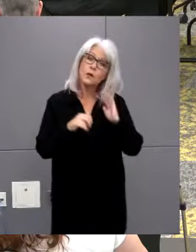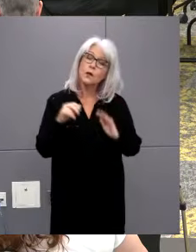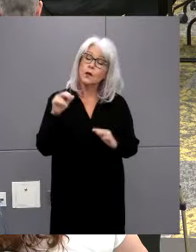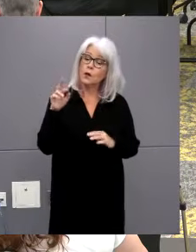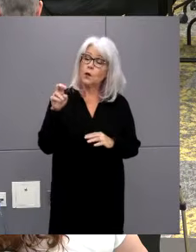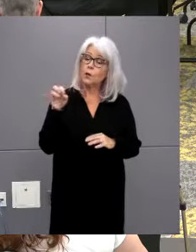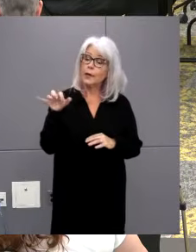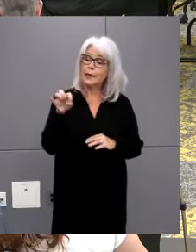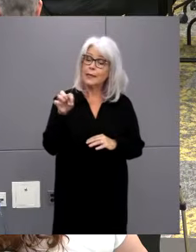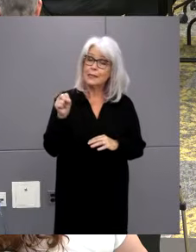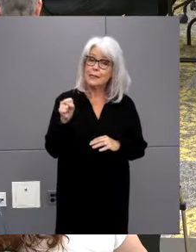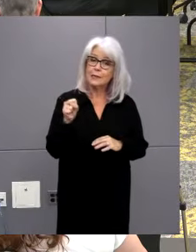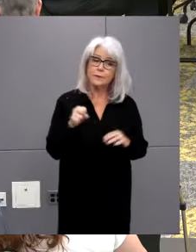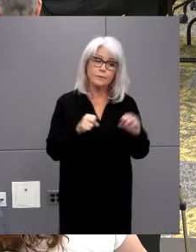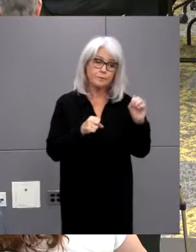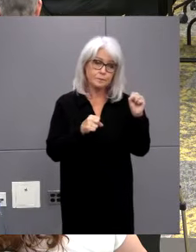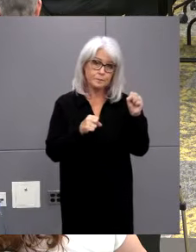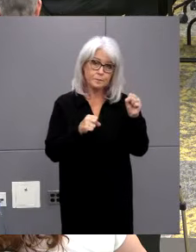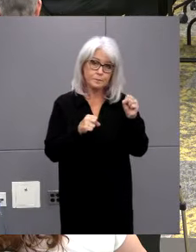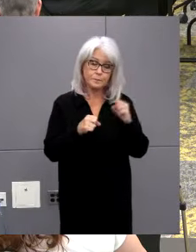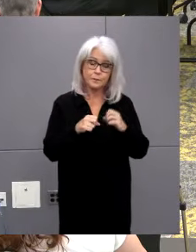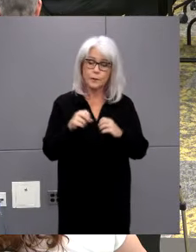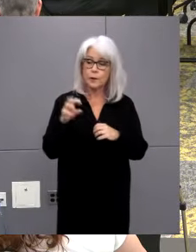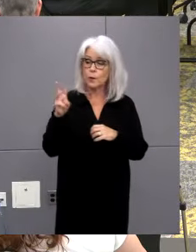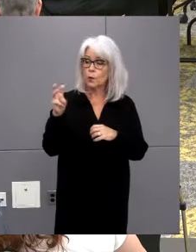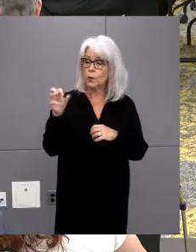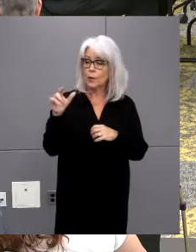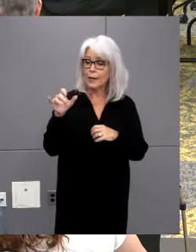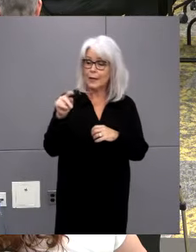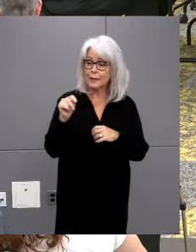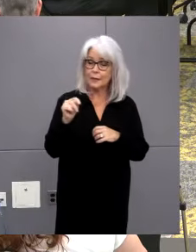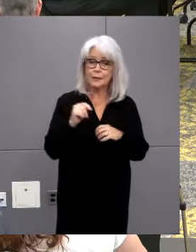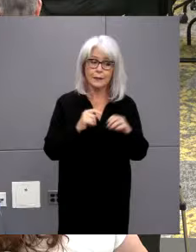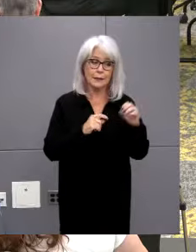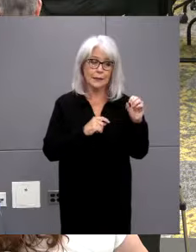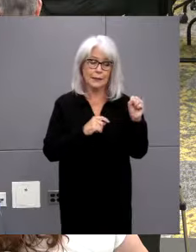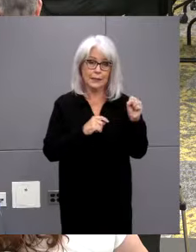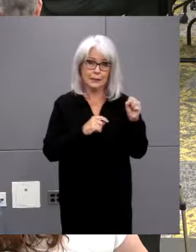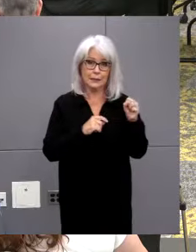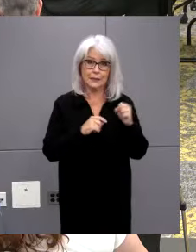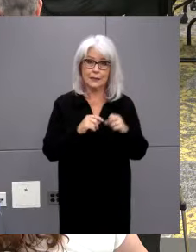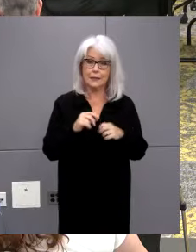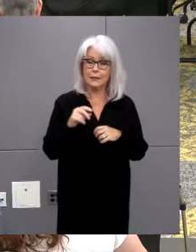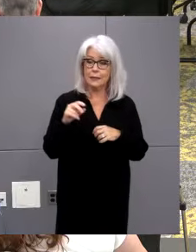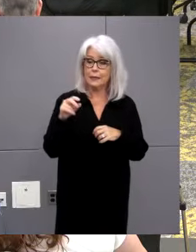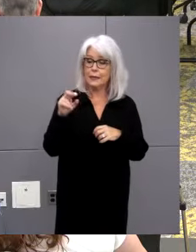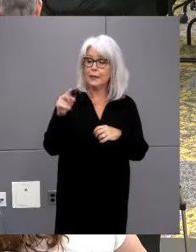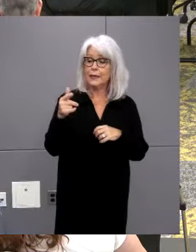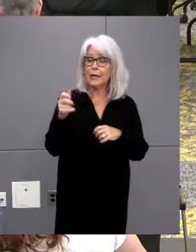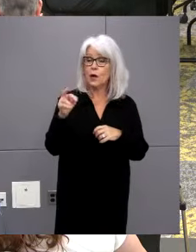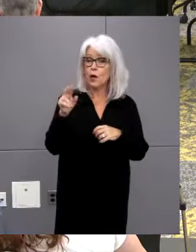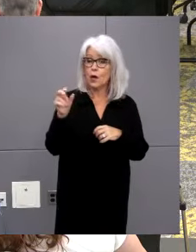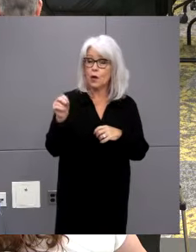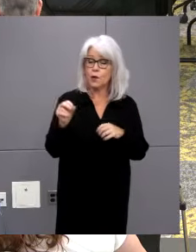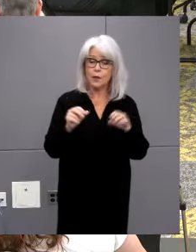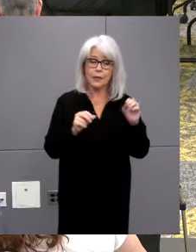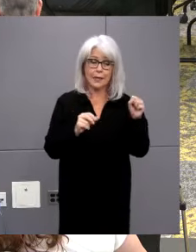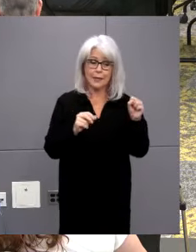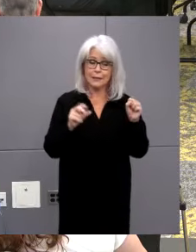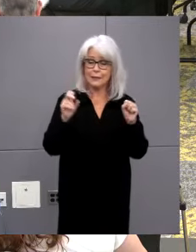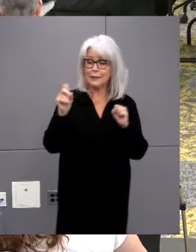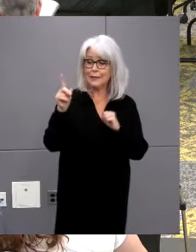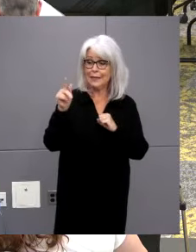Trustee Reyes? Yes. Trustee Walcott? Yes. Trustee Guerra? Yes. Trustee Daly?